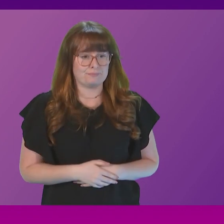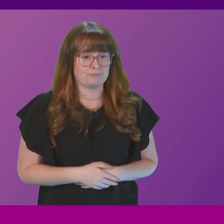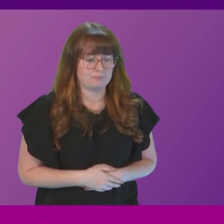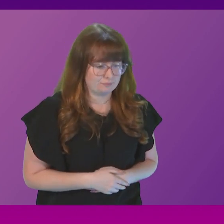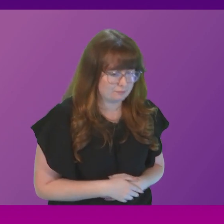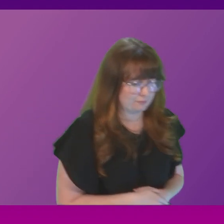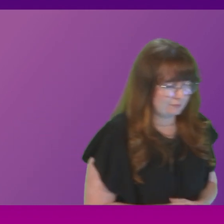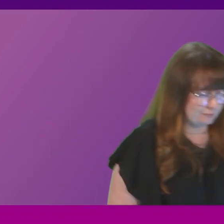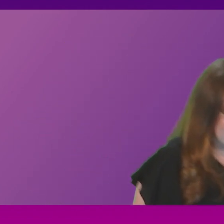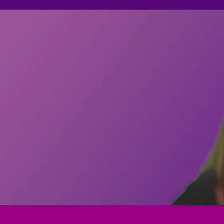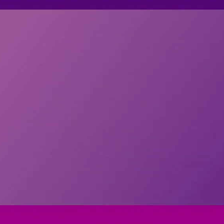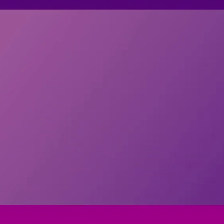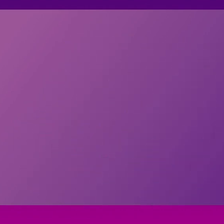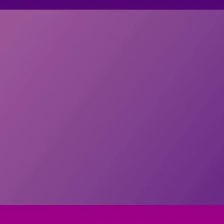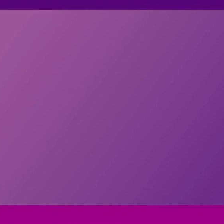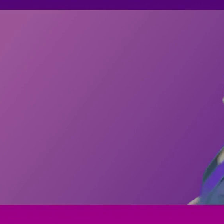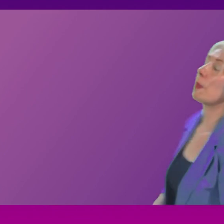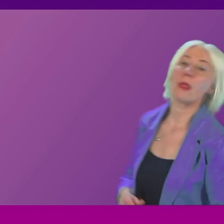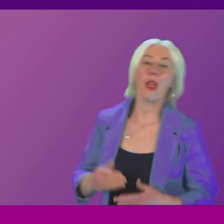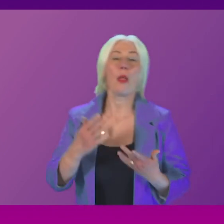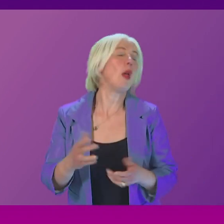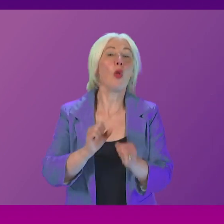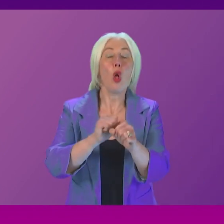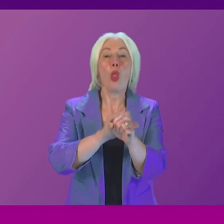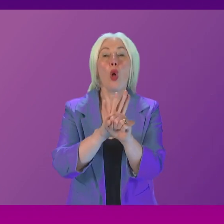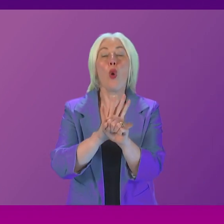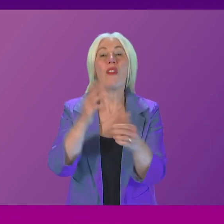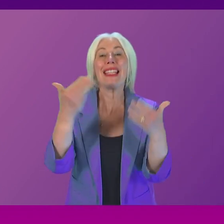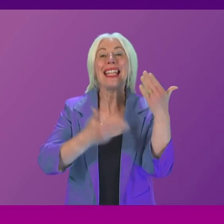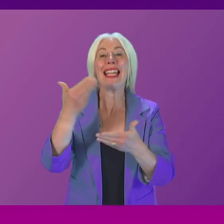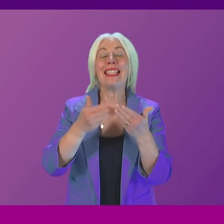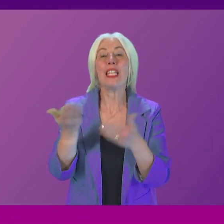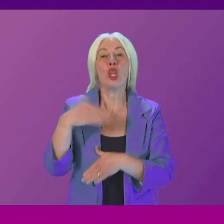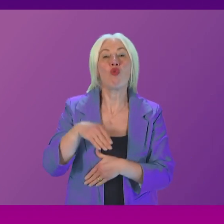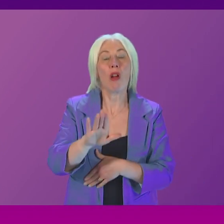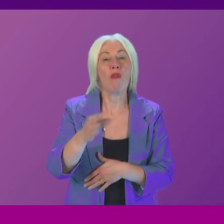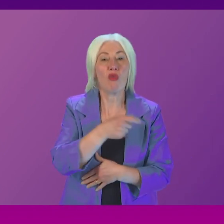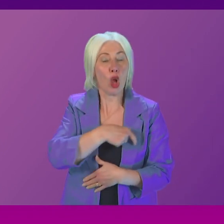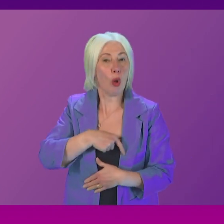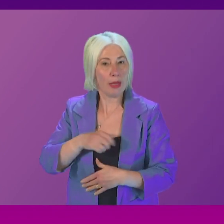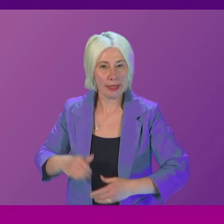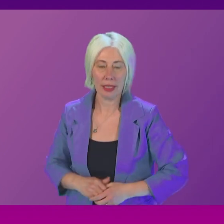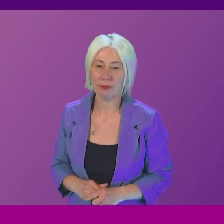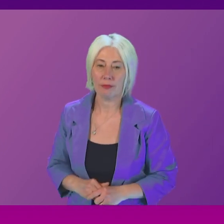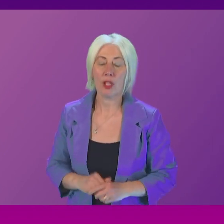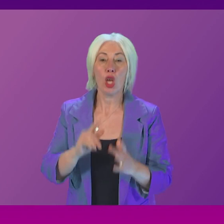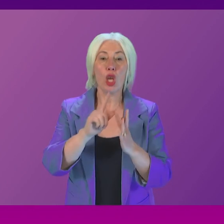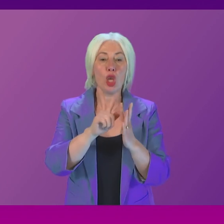going to ask Jim Fairley, Convener, COVID-19 Recovery Committee, to lead with the next questions. Jim. Thank you for saying, officer. Good afternoon, First Minister.